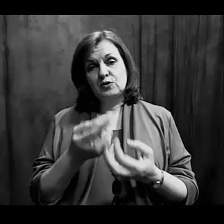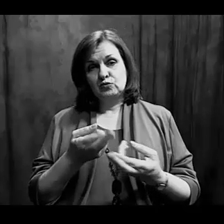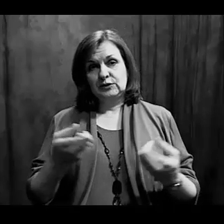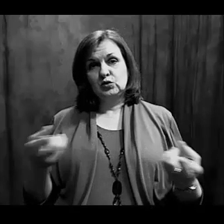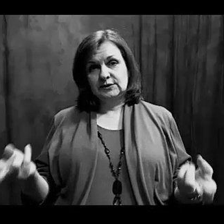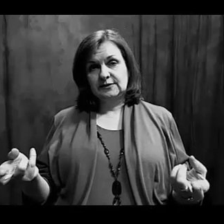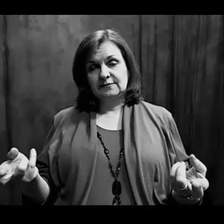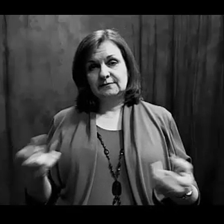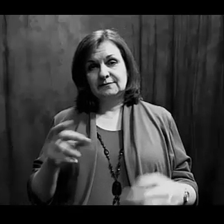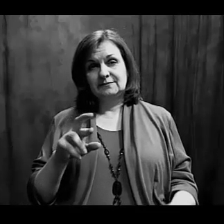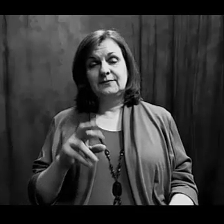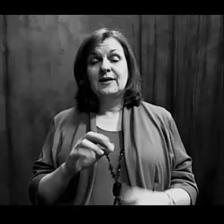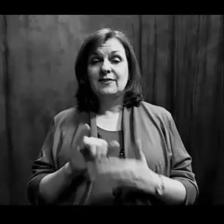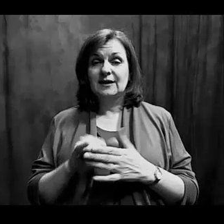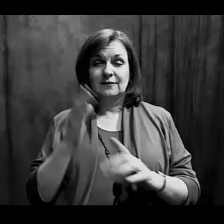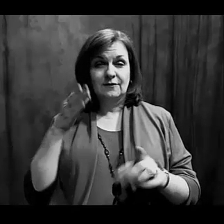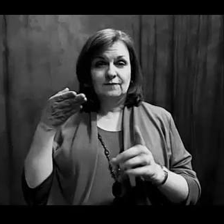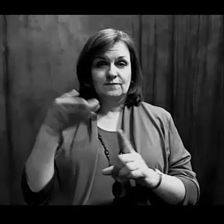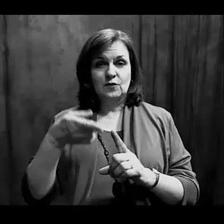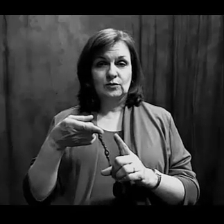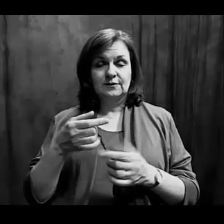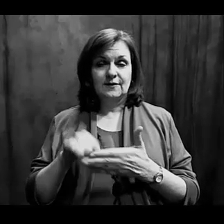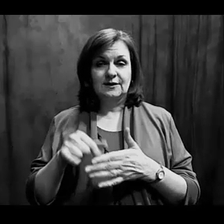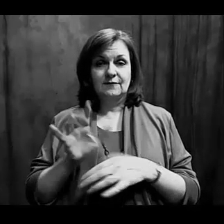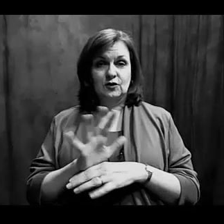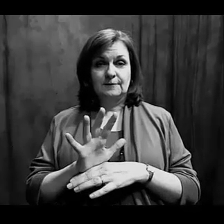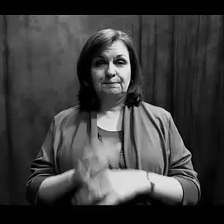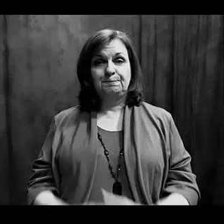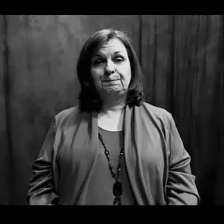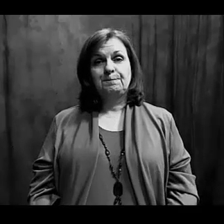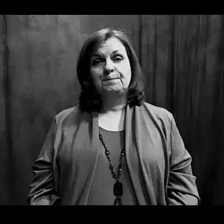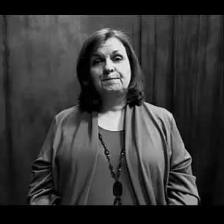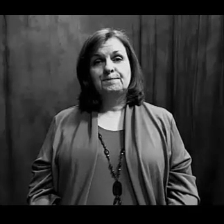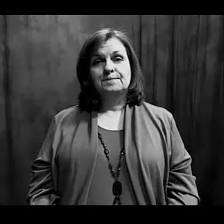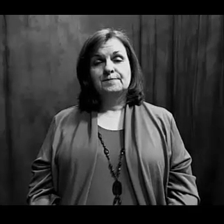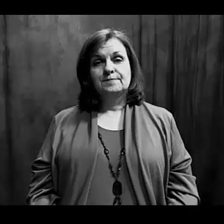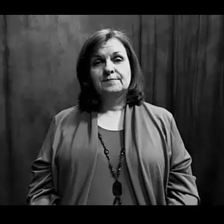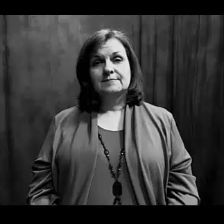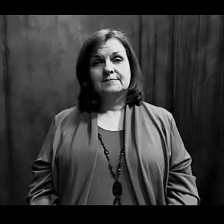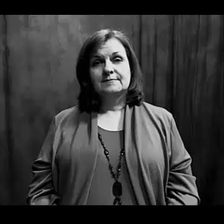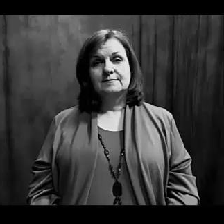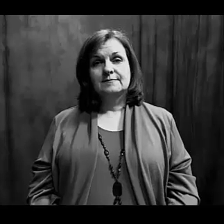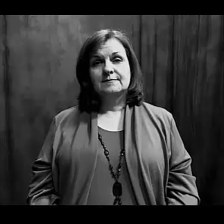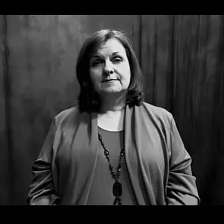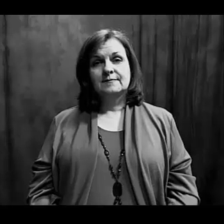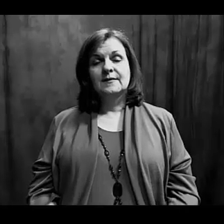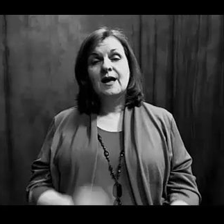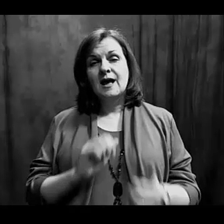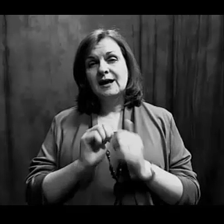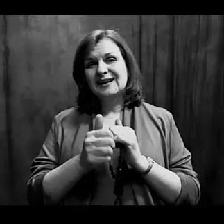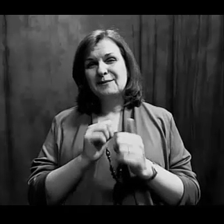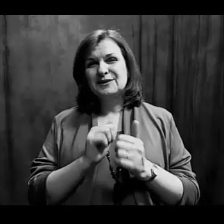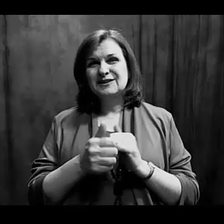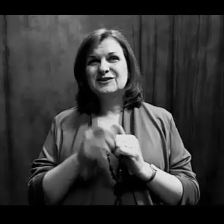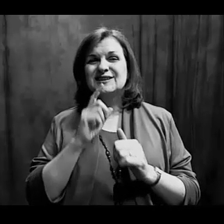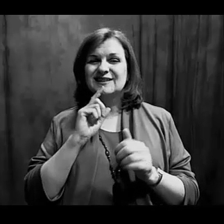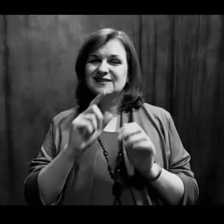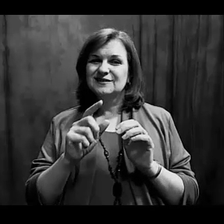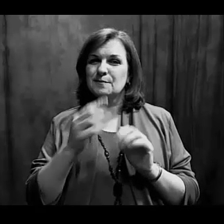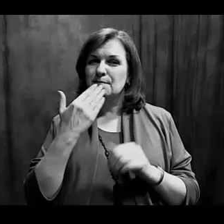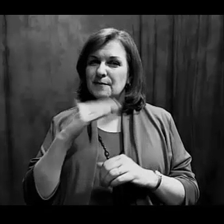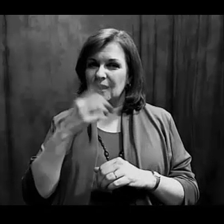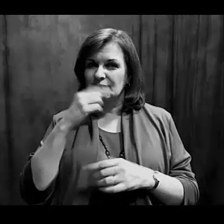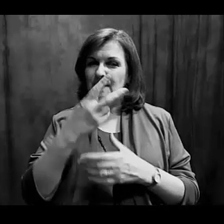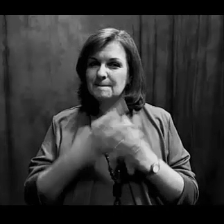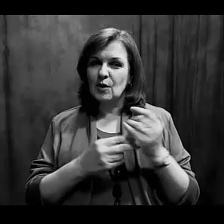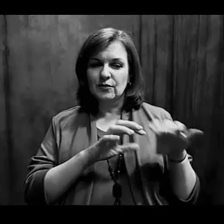limited resources, and that's our big focus for this session. When we have competition, we